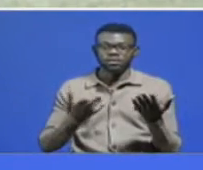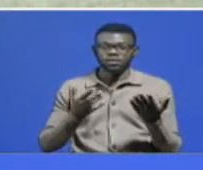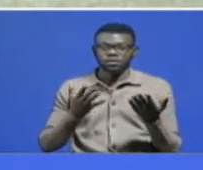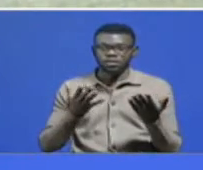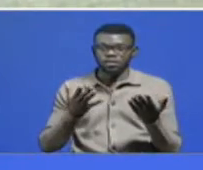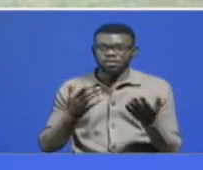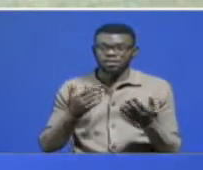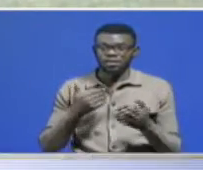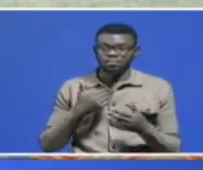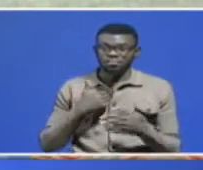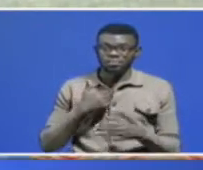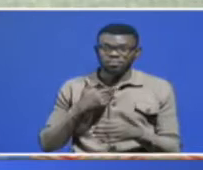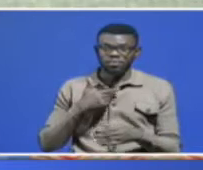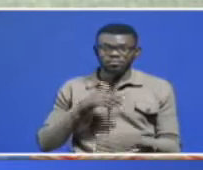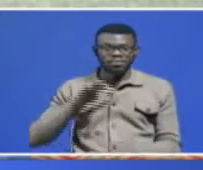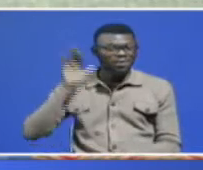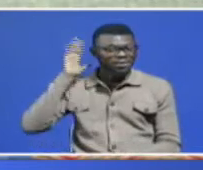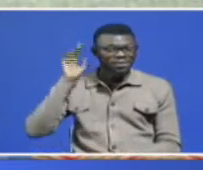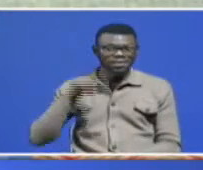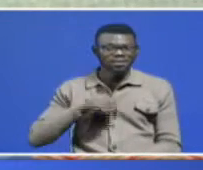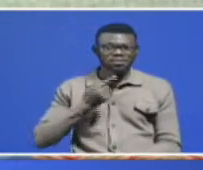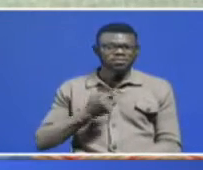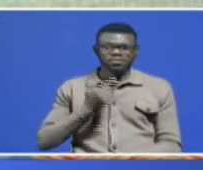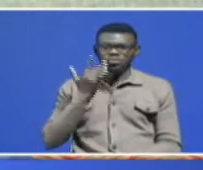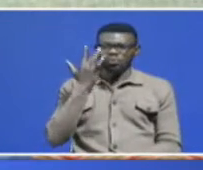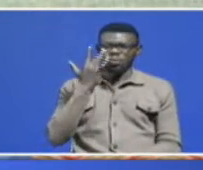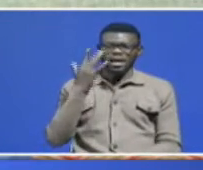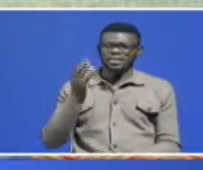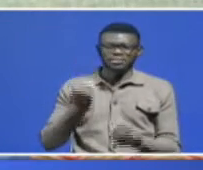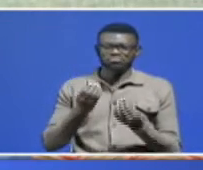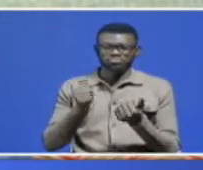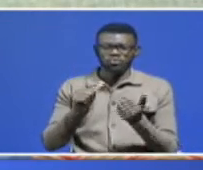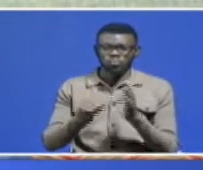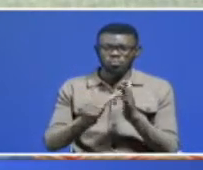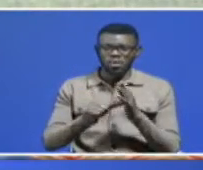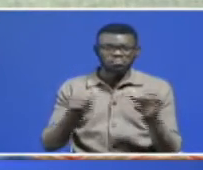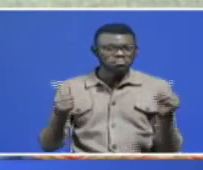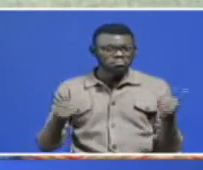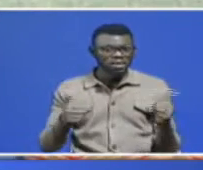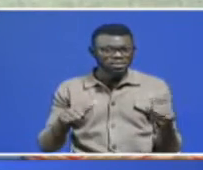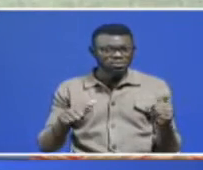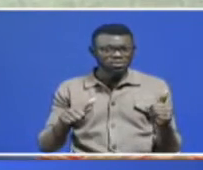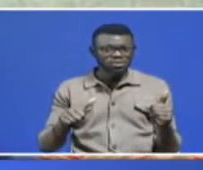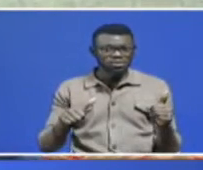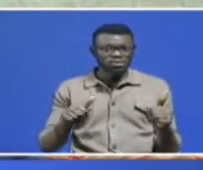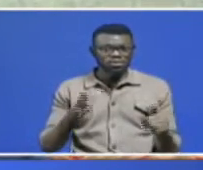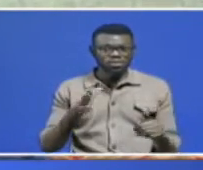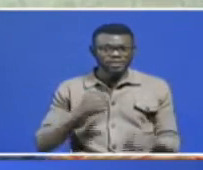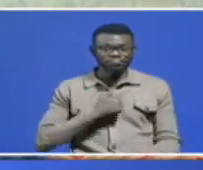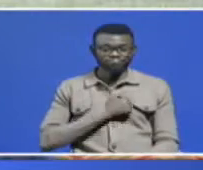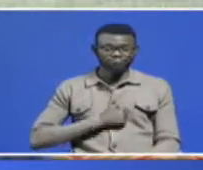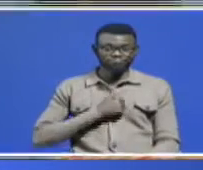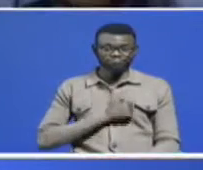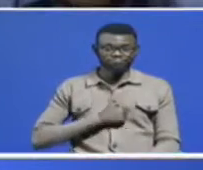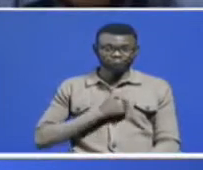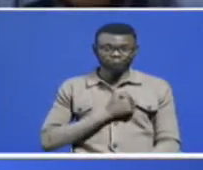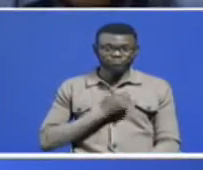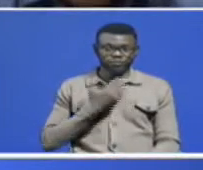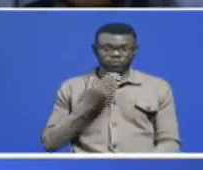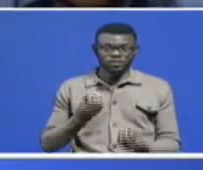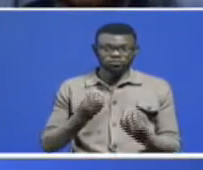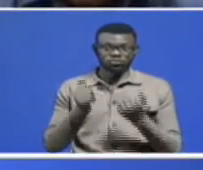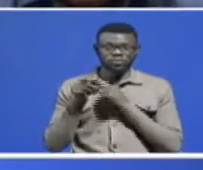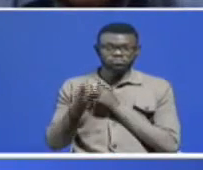Rogers, I'm still hearing myself back. I don't know why it can't be fixed, because it interferes. Well, apologies for that. We're trying to fix